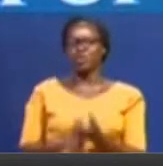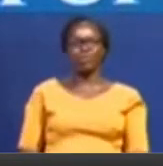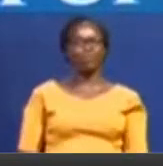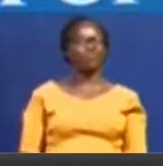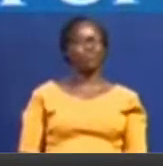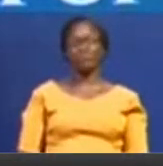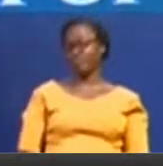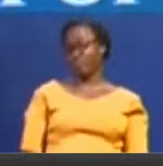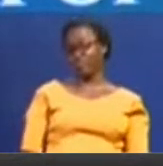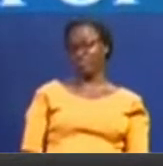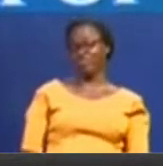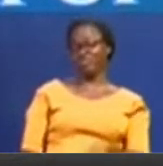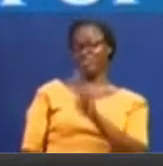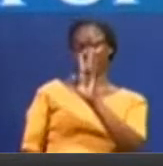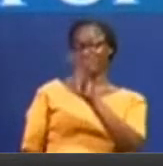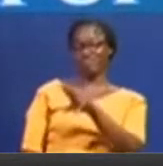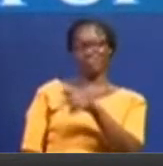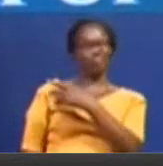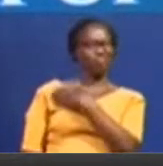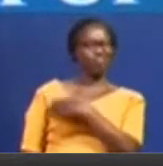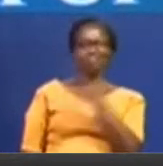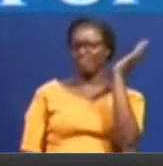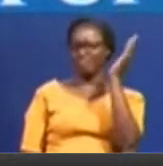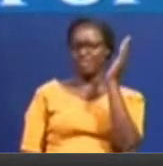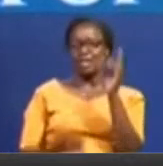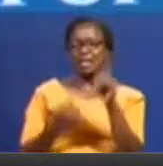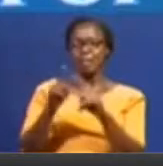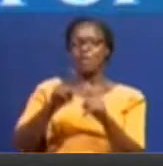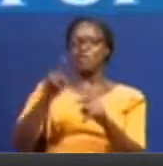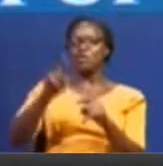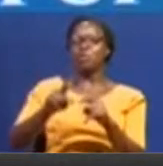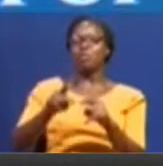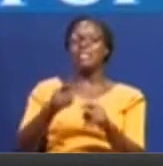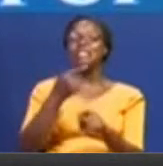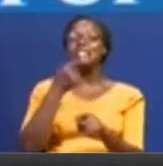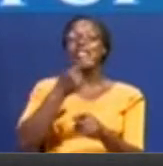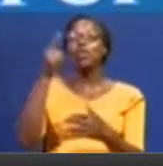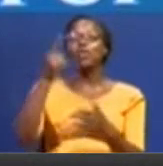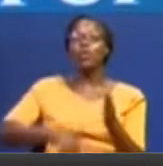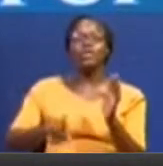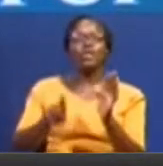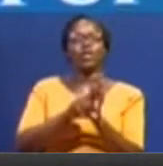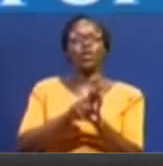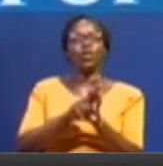not want that kind of legal advice. But you have to stick to what the